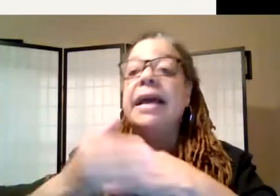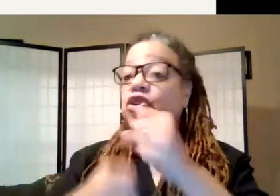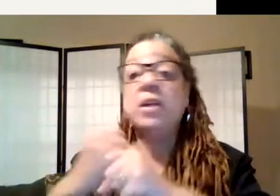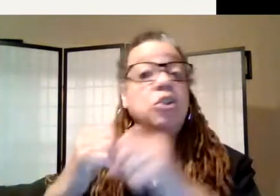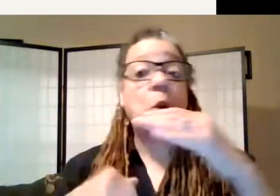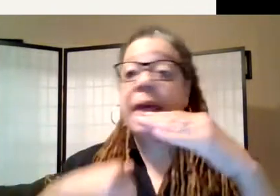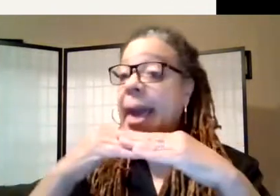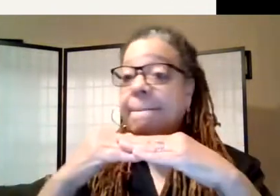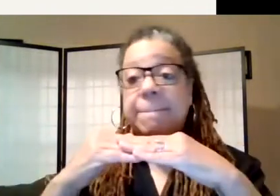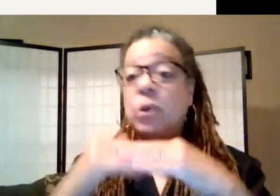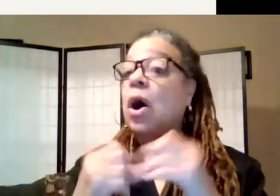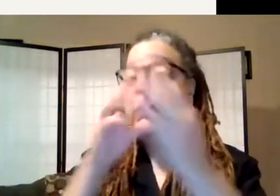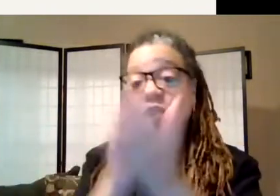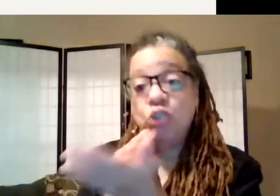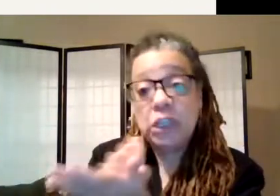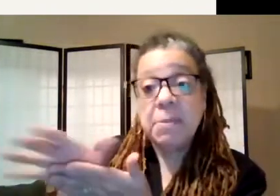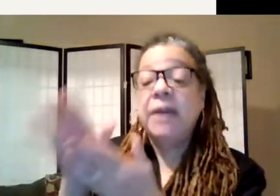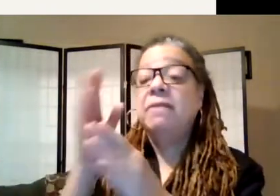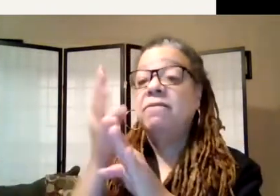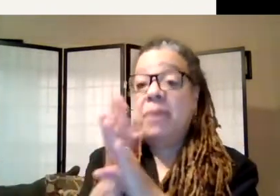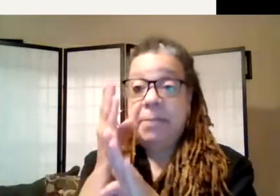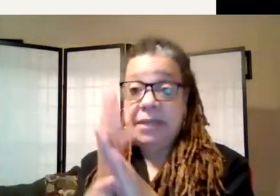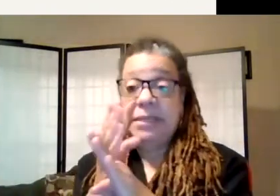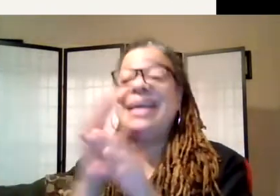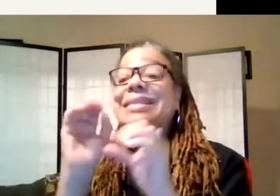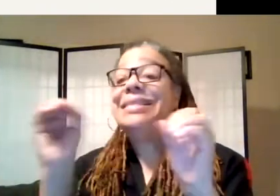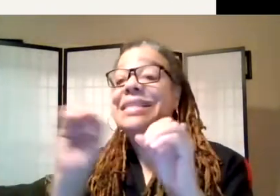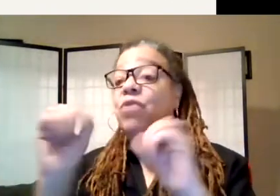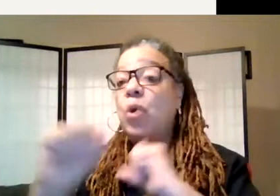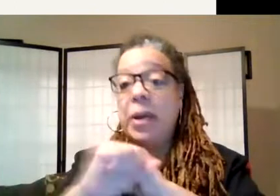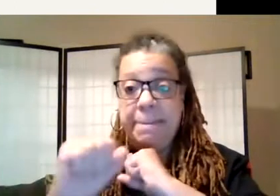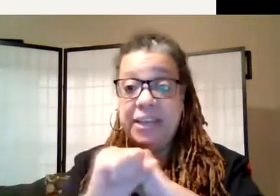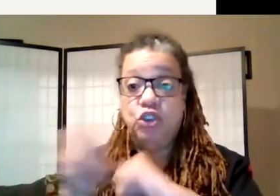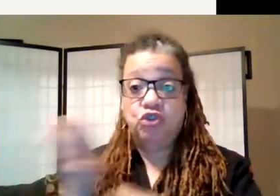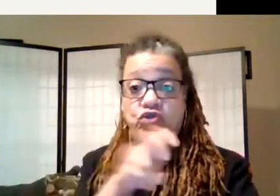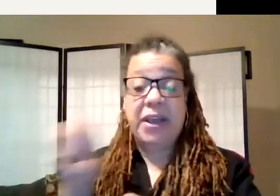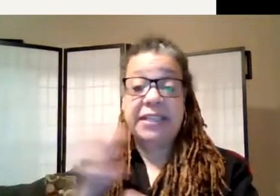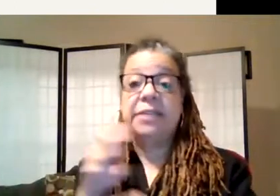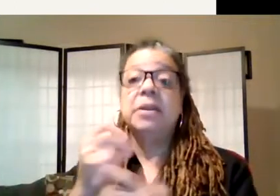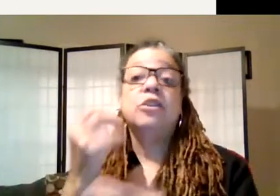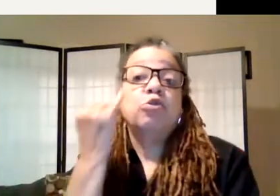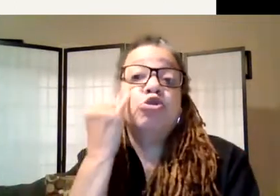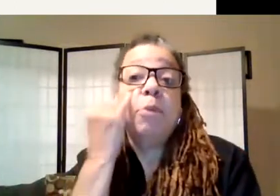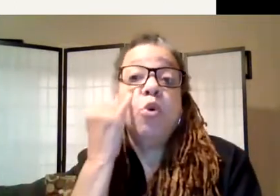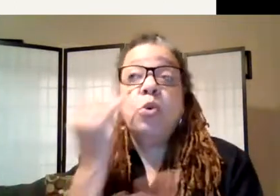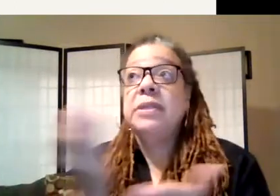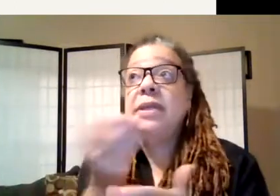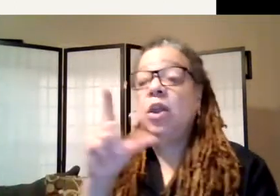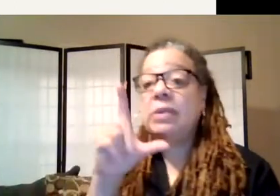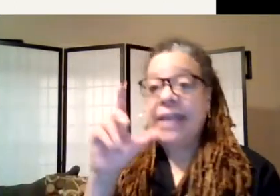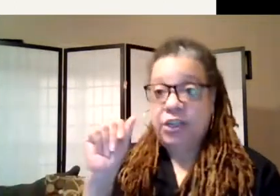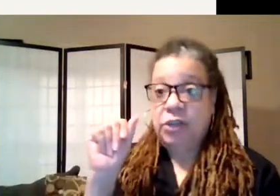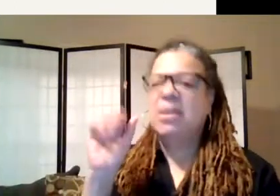CARB spending on buses and zero emission public transit vehicles. So like, let's say here in Los Angeles, there's an organization, a wonderful